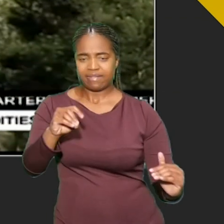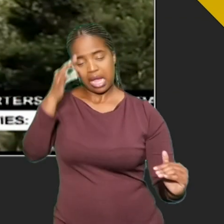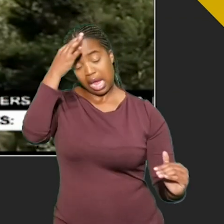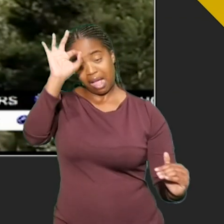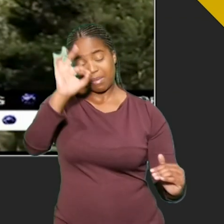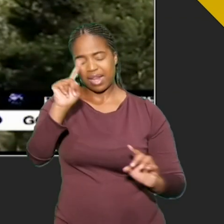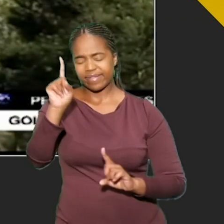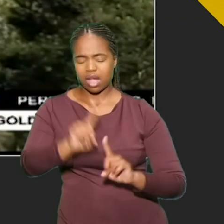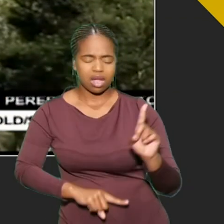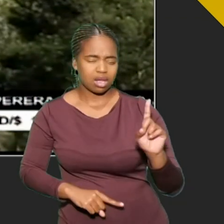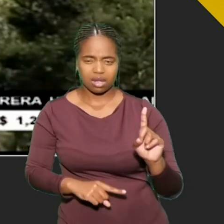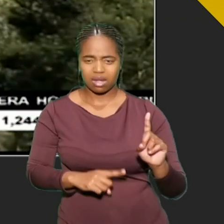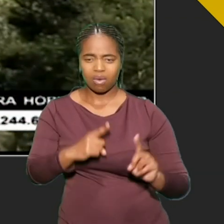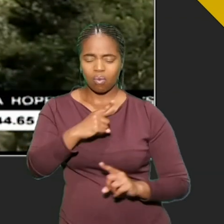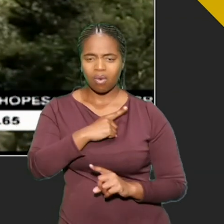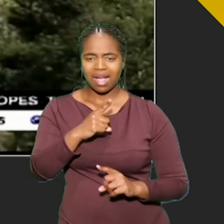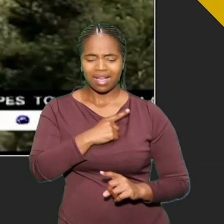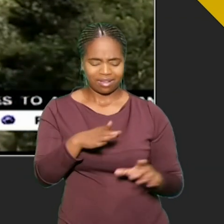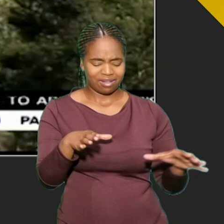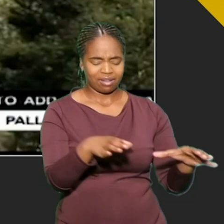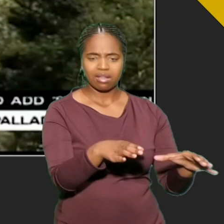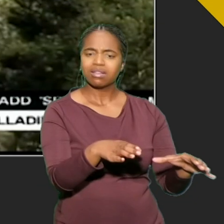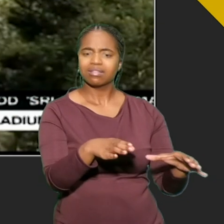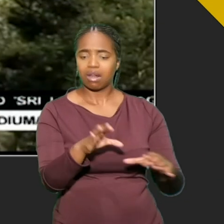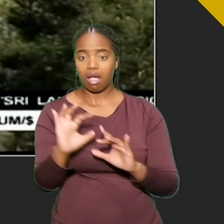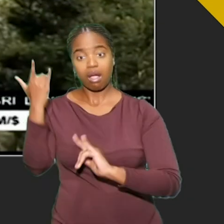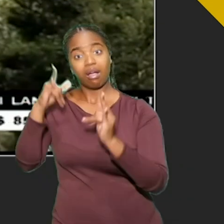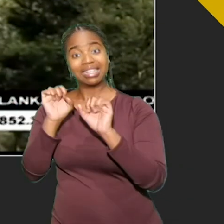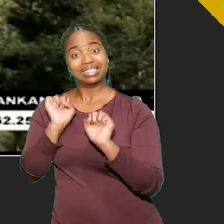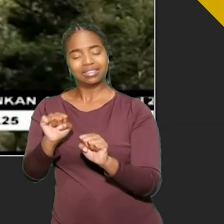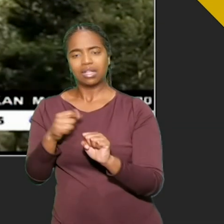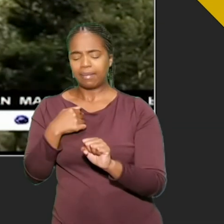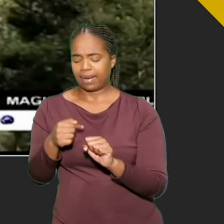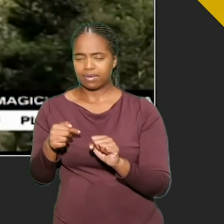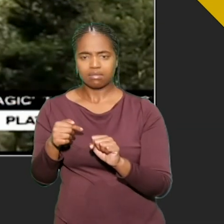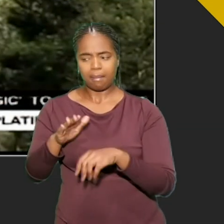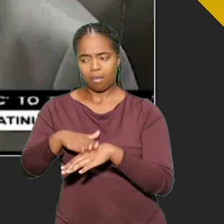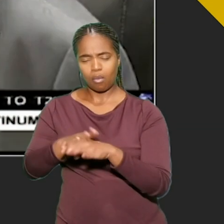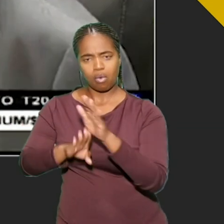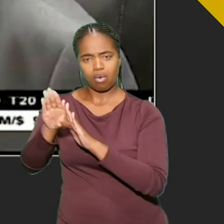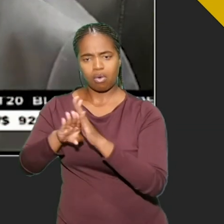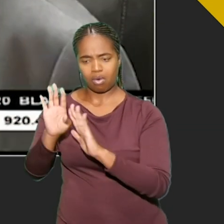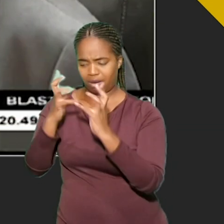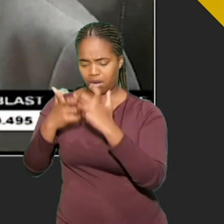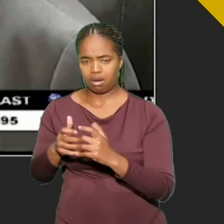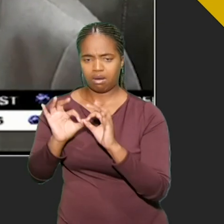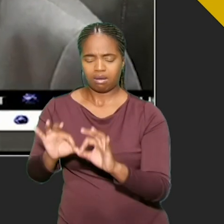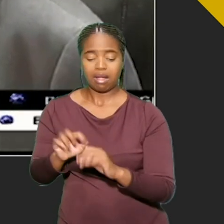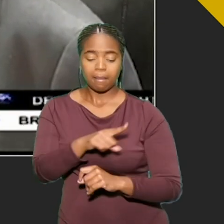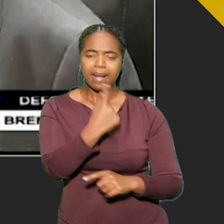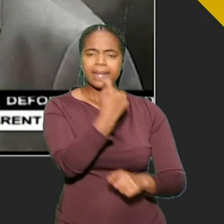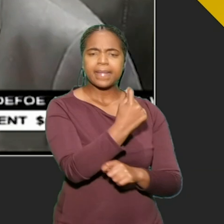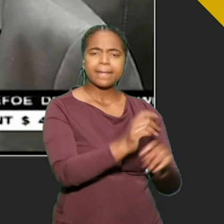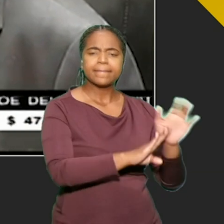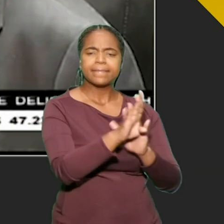failures was treating urban development in a fragmented and uncoordinated fashion. Our systems